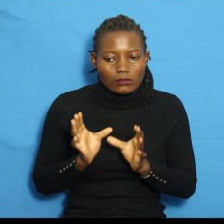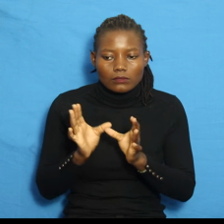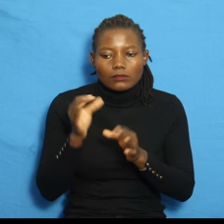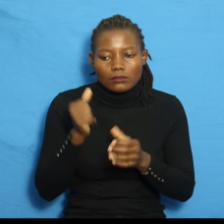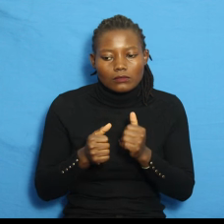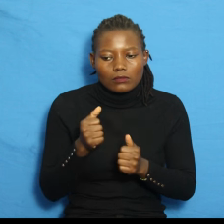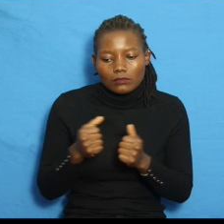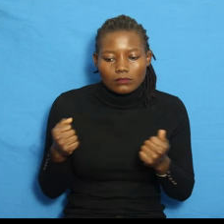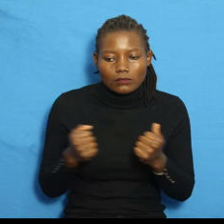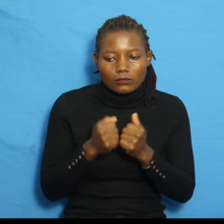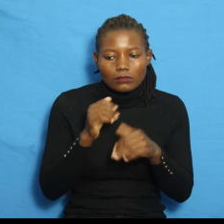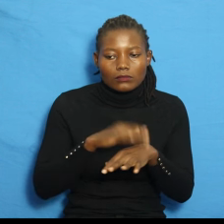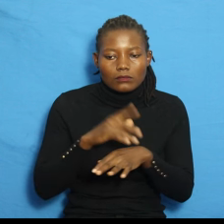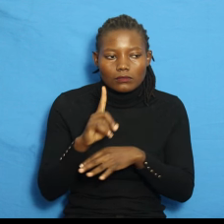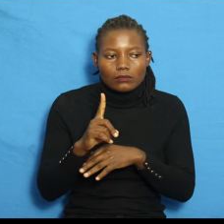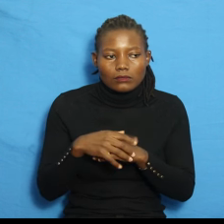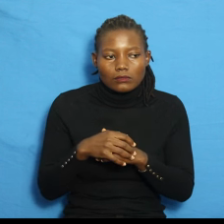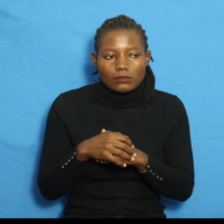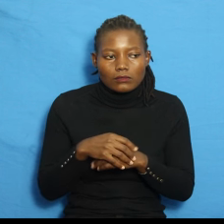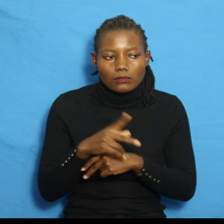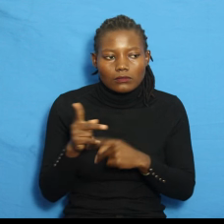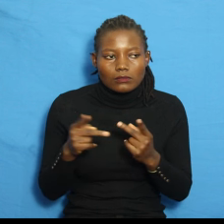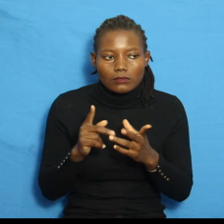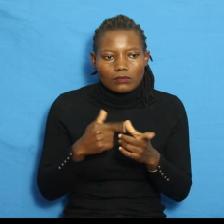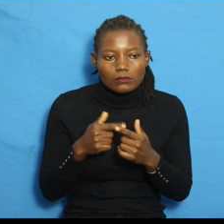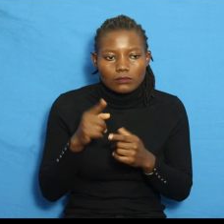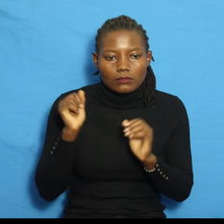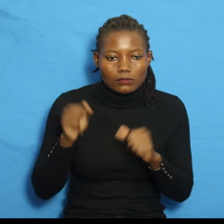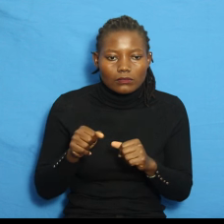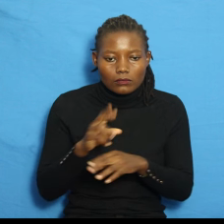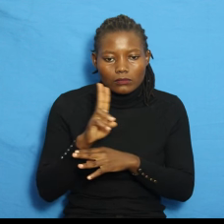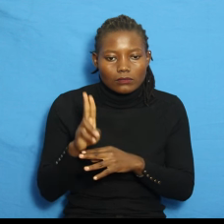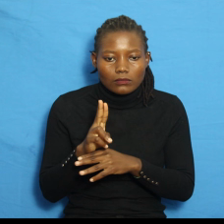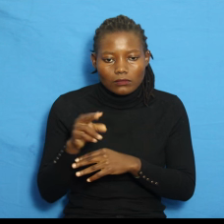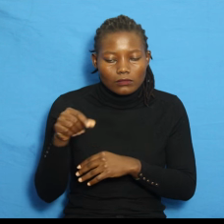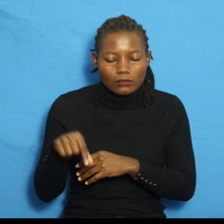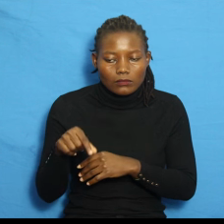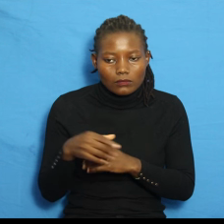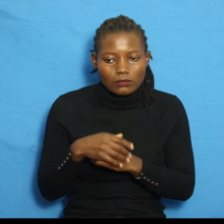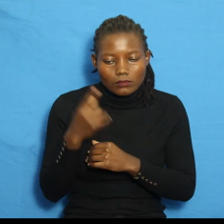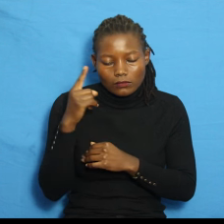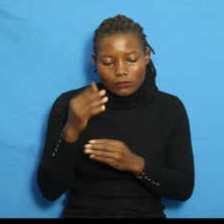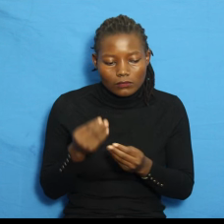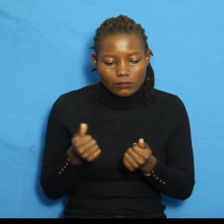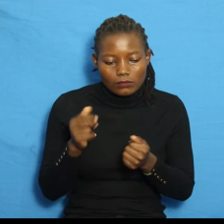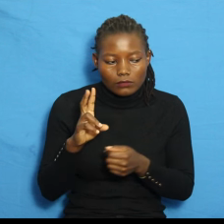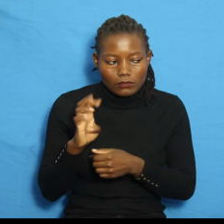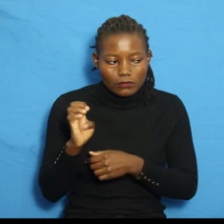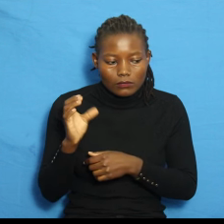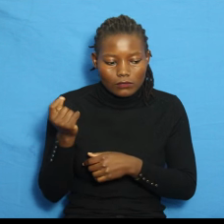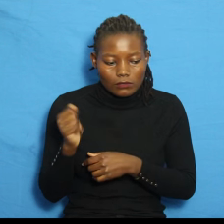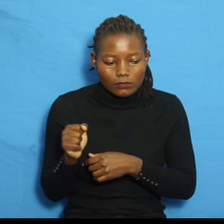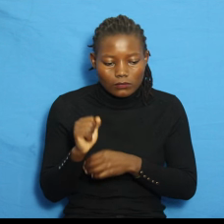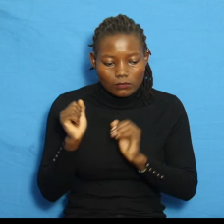solve, especially when you're dealing with forces that occur on one plane. Then you can use